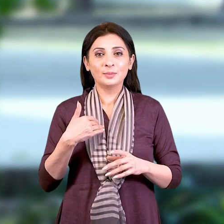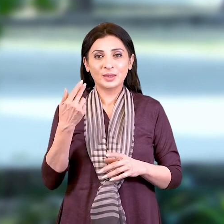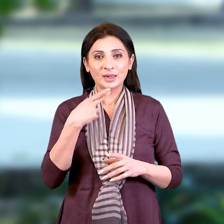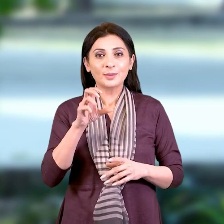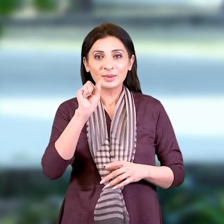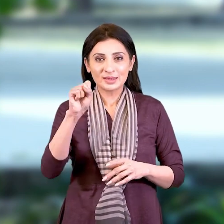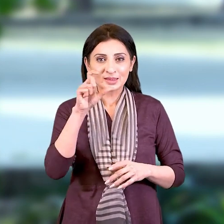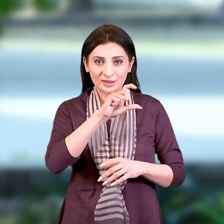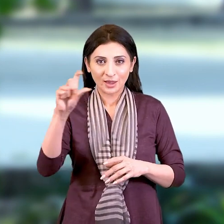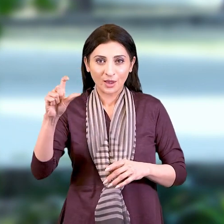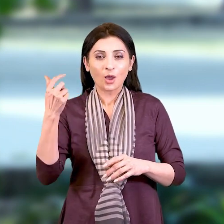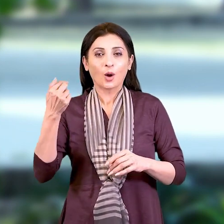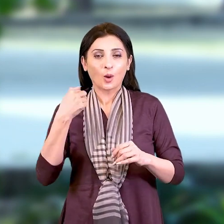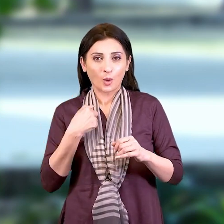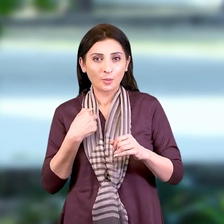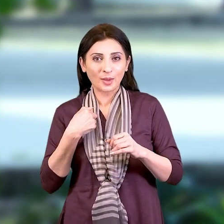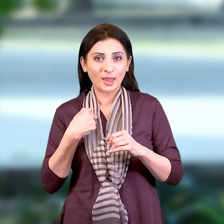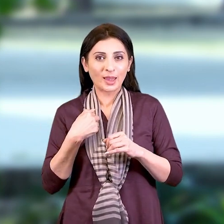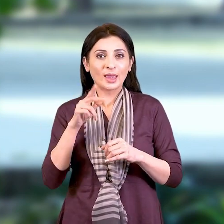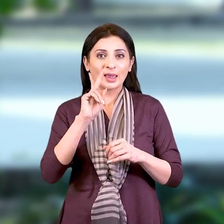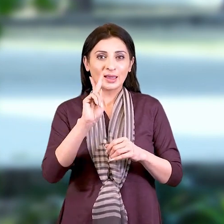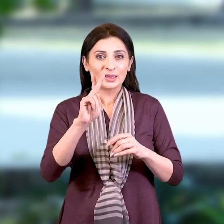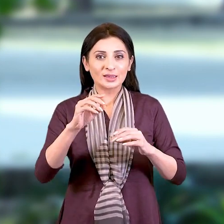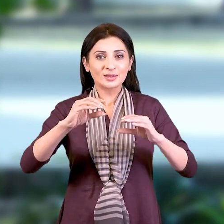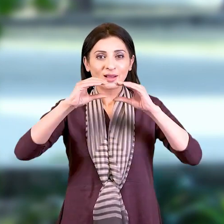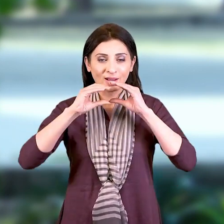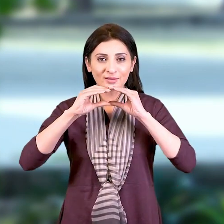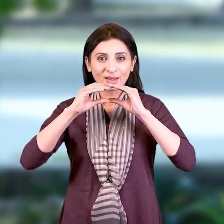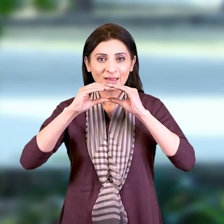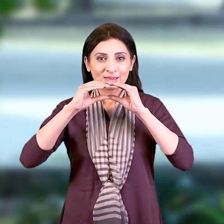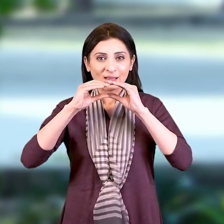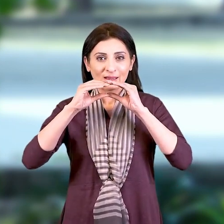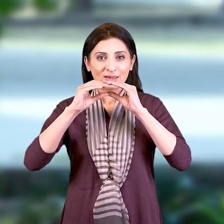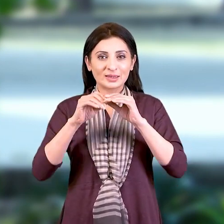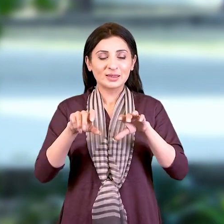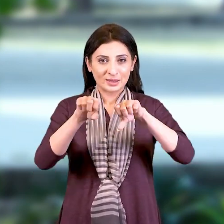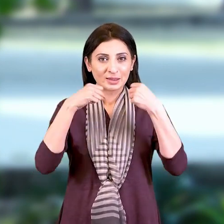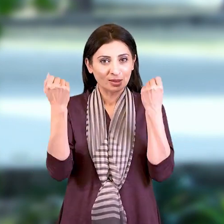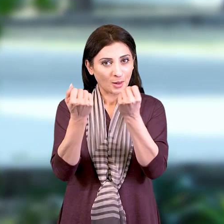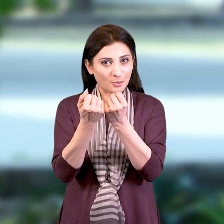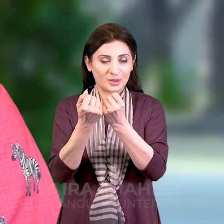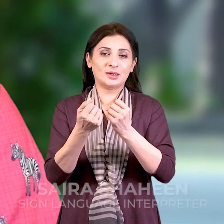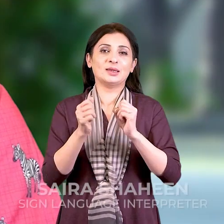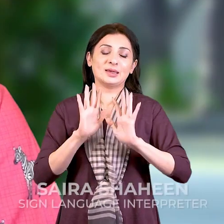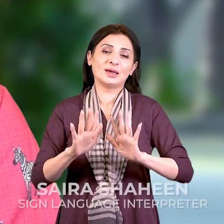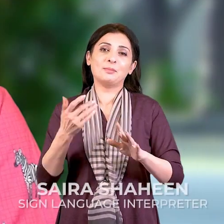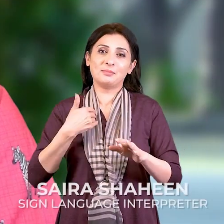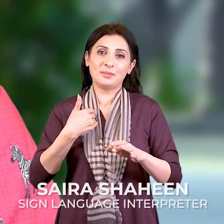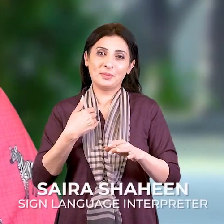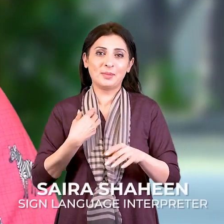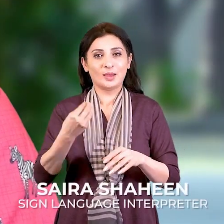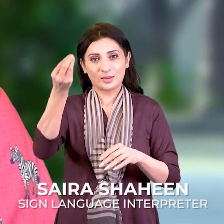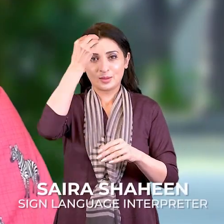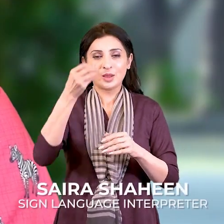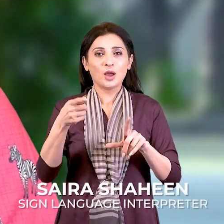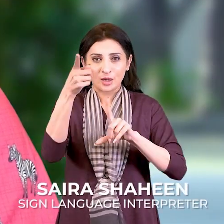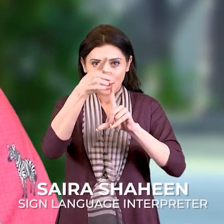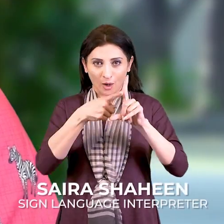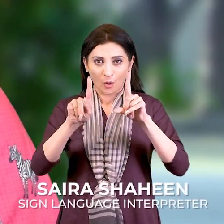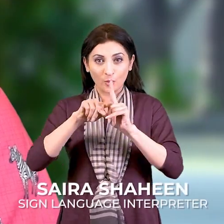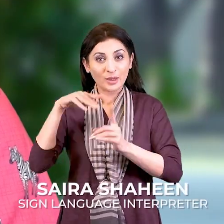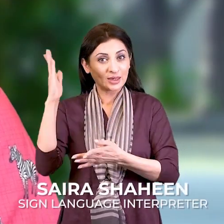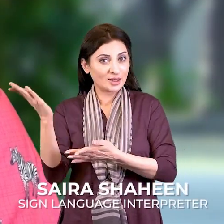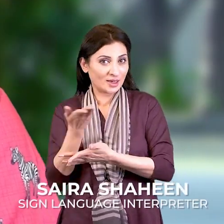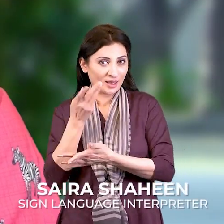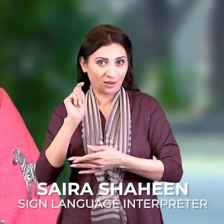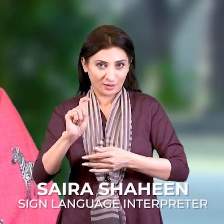Hi, my name is Saniya and I'm one of the people behind Ricky's Artisan Pizza. Ricky's is one of a unique concept that we brought to